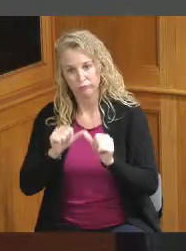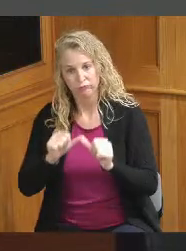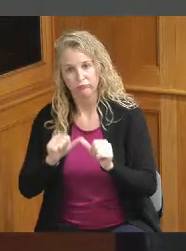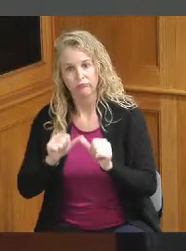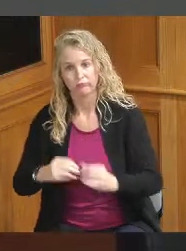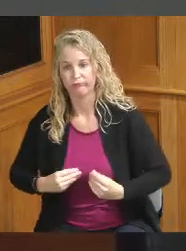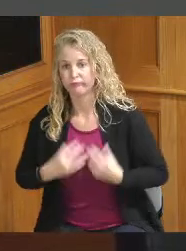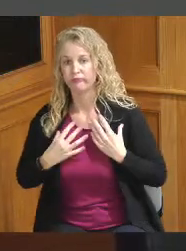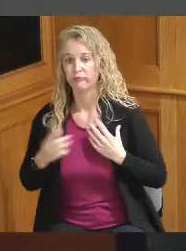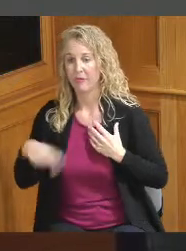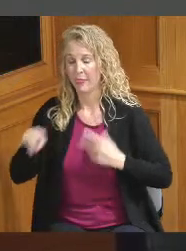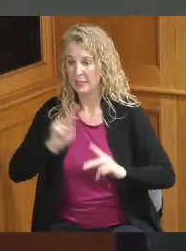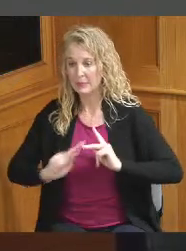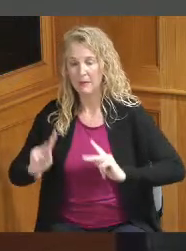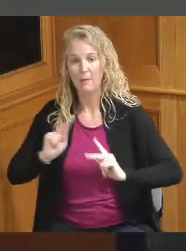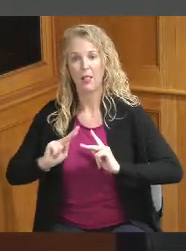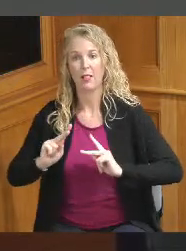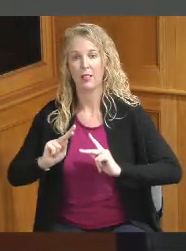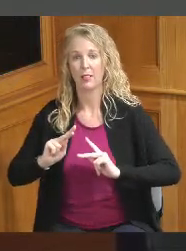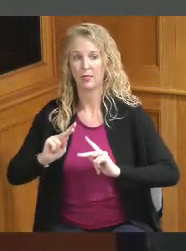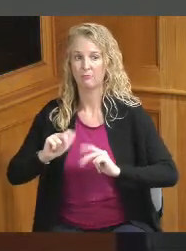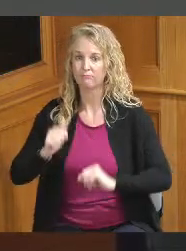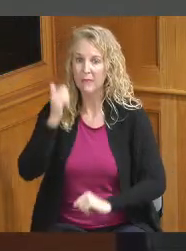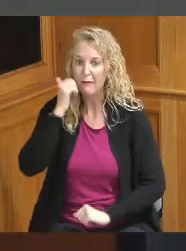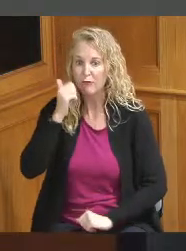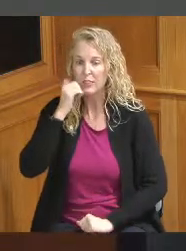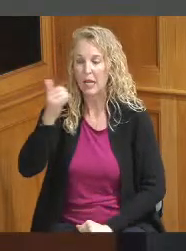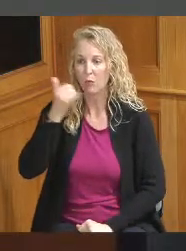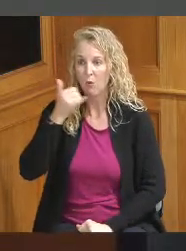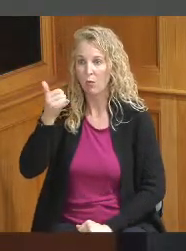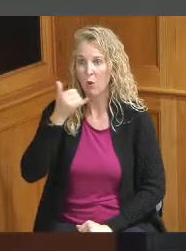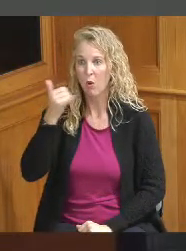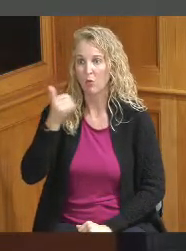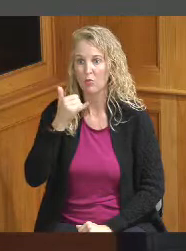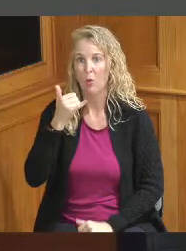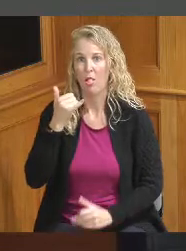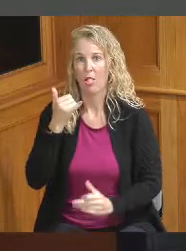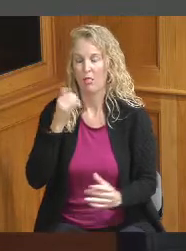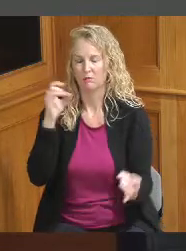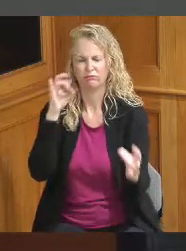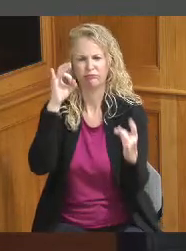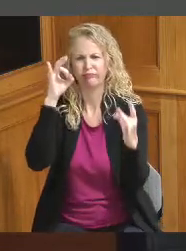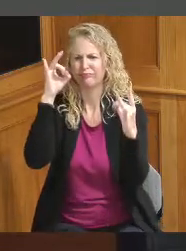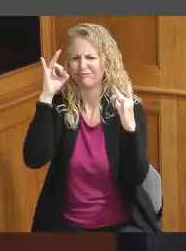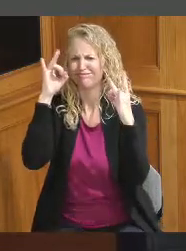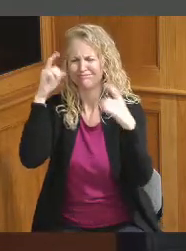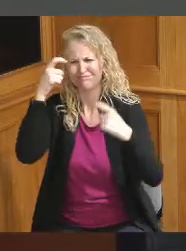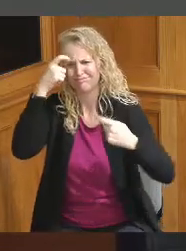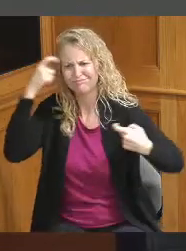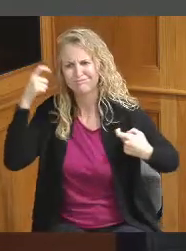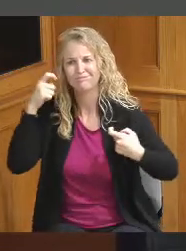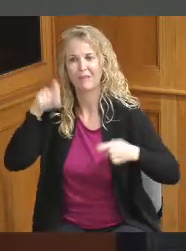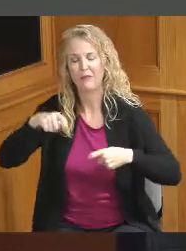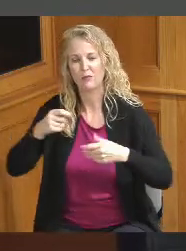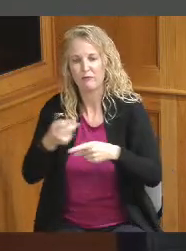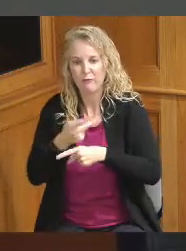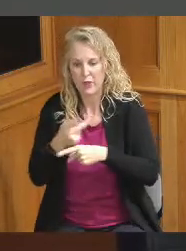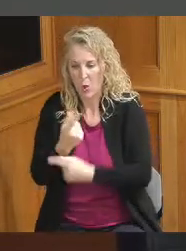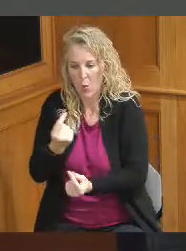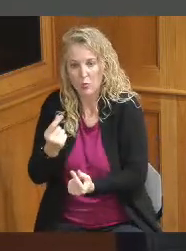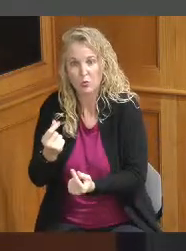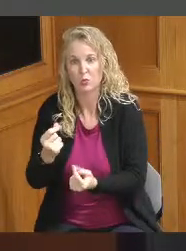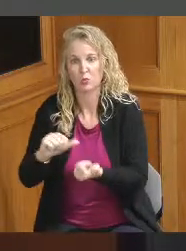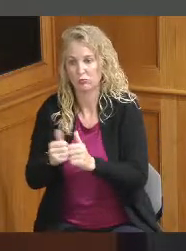as these folks take in calls from people in some of the worst times of their lives and have to navigate them through that to the